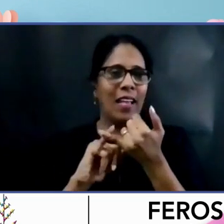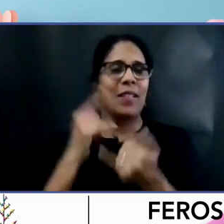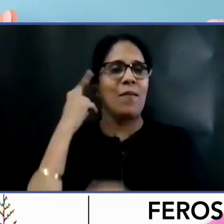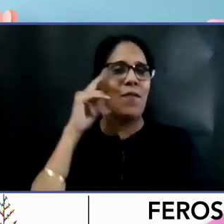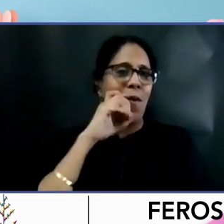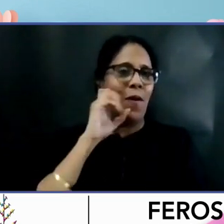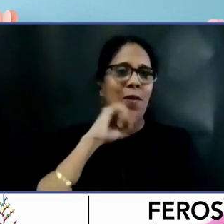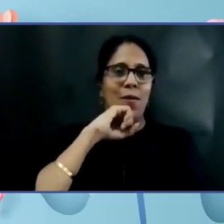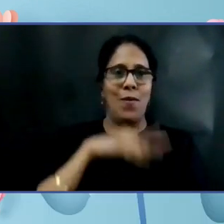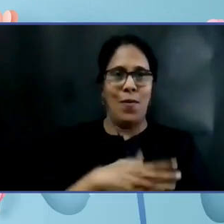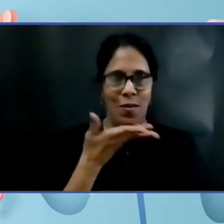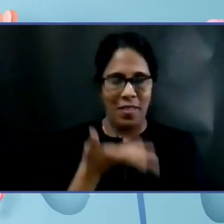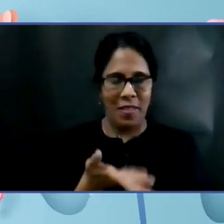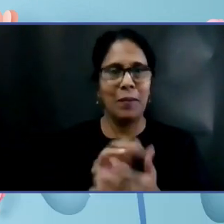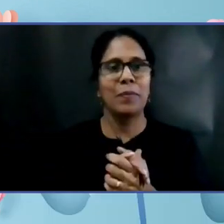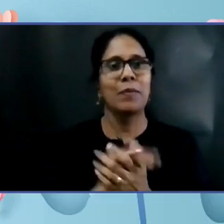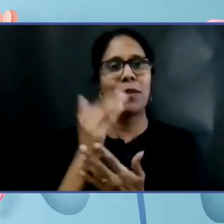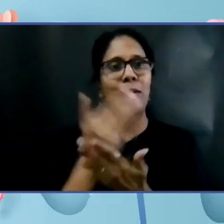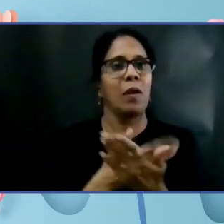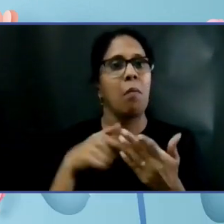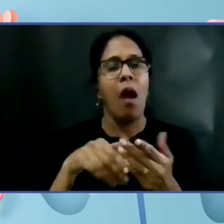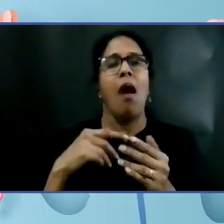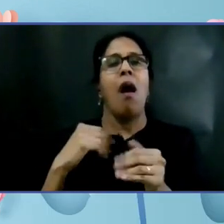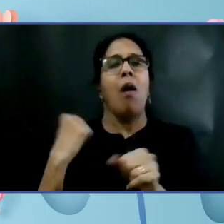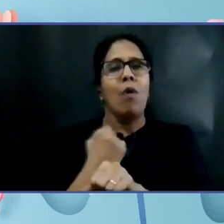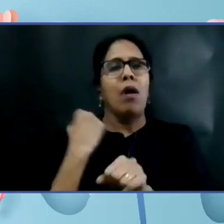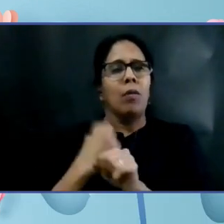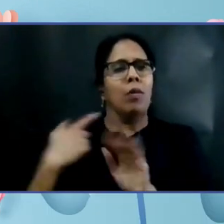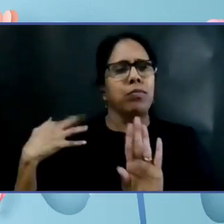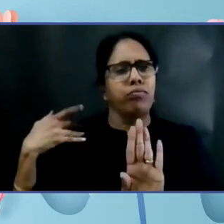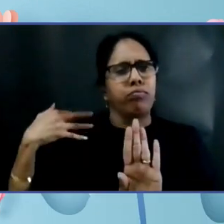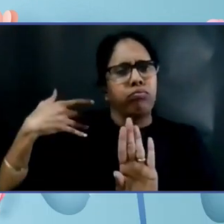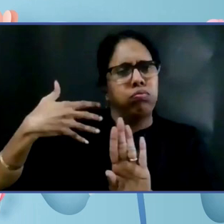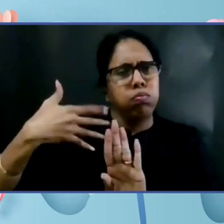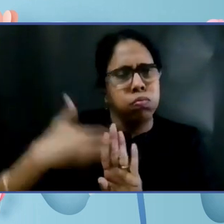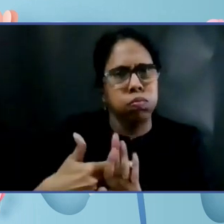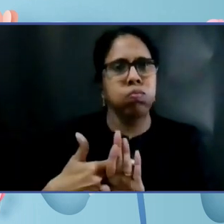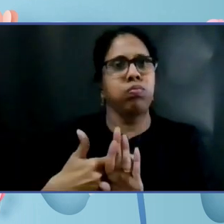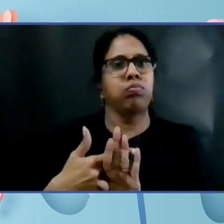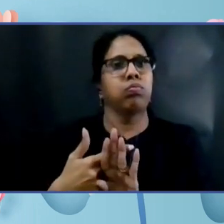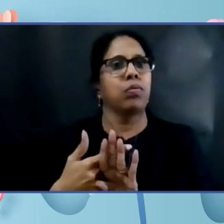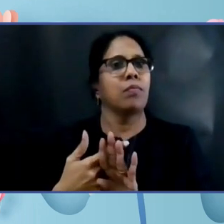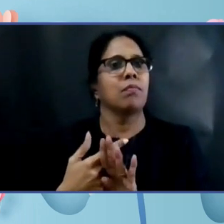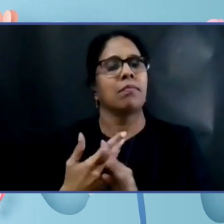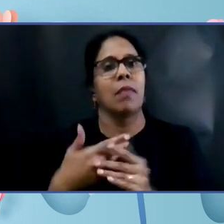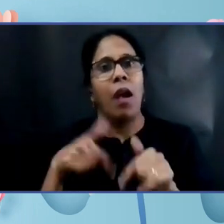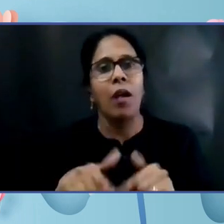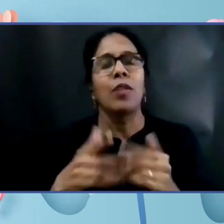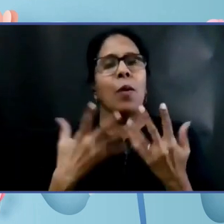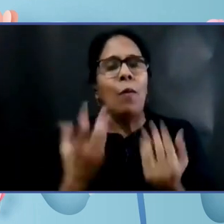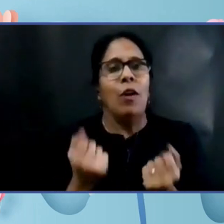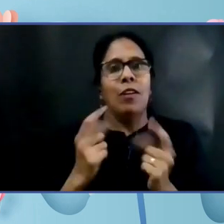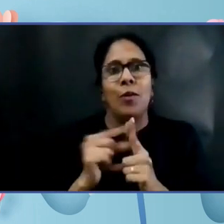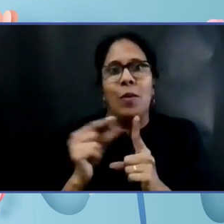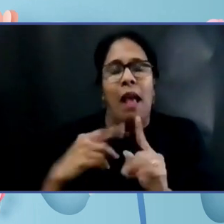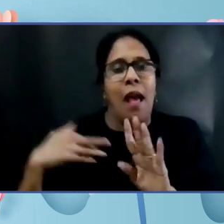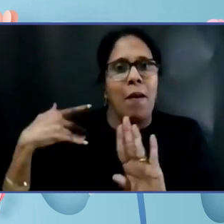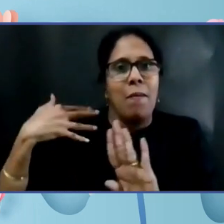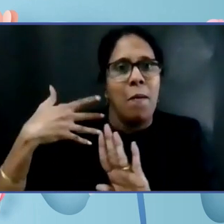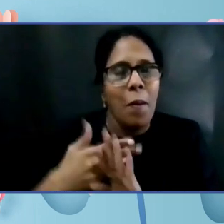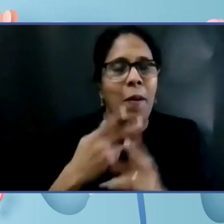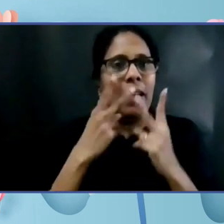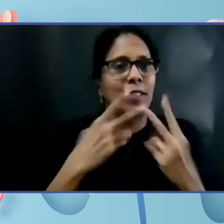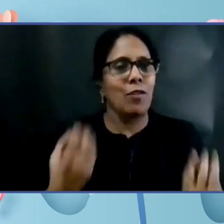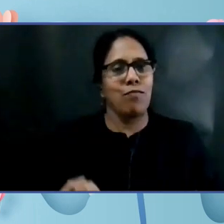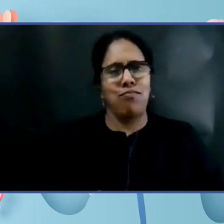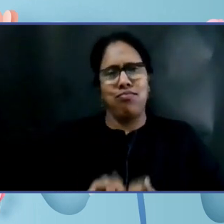has been a work in progress for many years. We've always wanted to do this, but it gives me great joy to see so